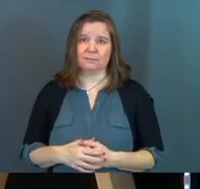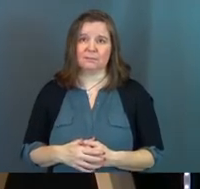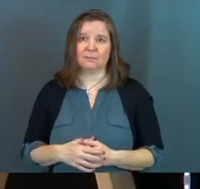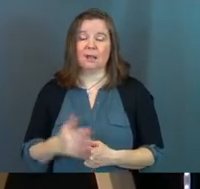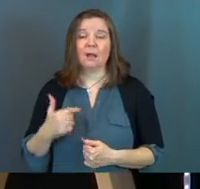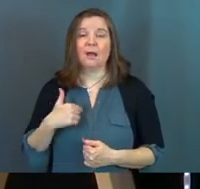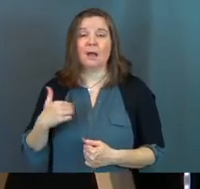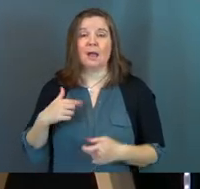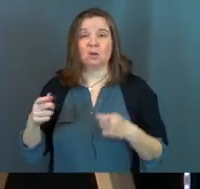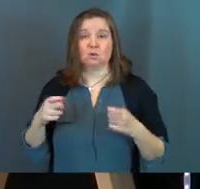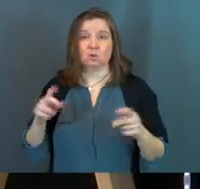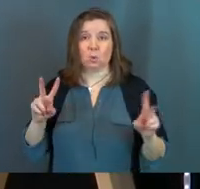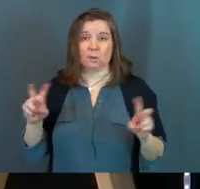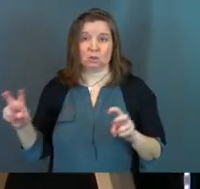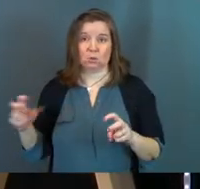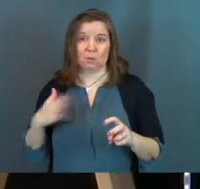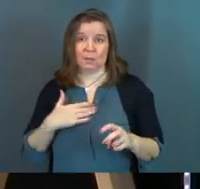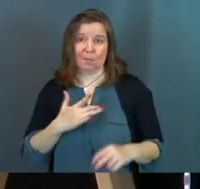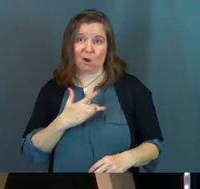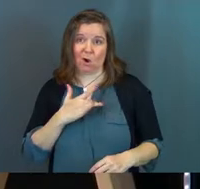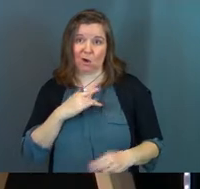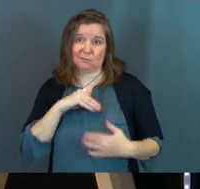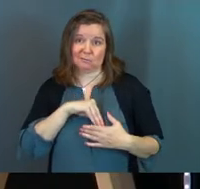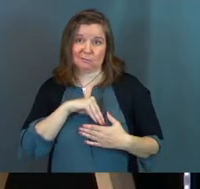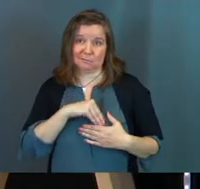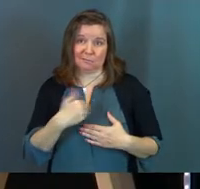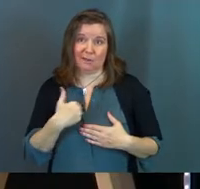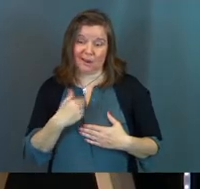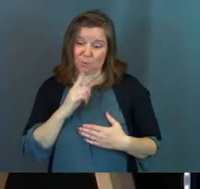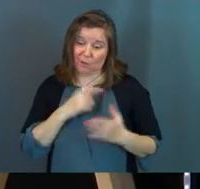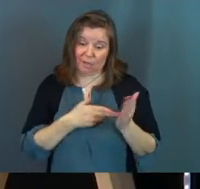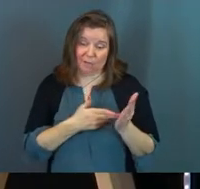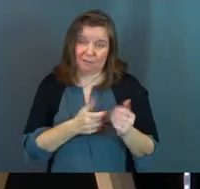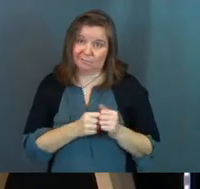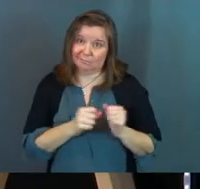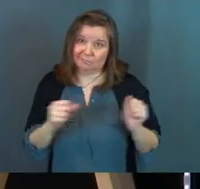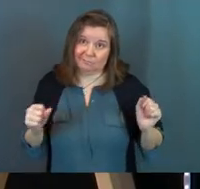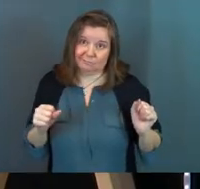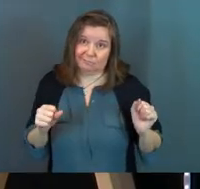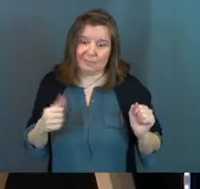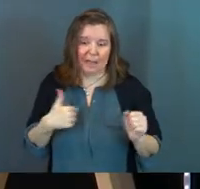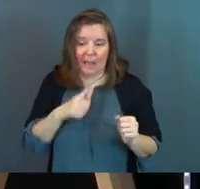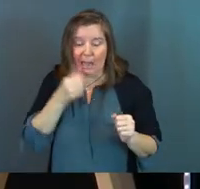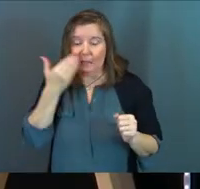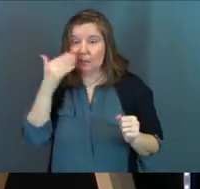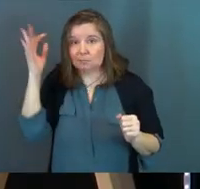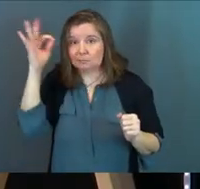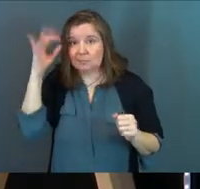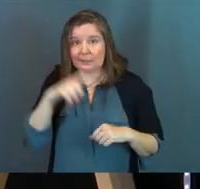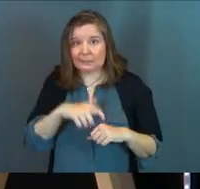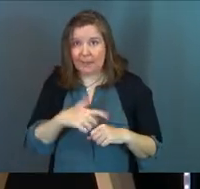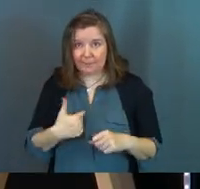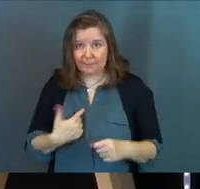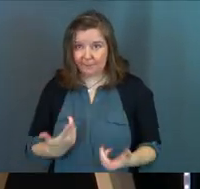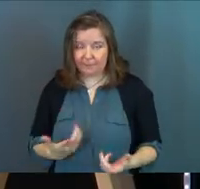And I had a control issue in my heart. It's real. I didn't know it at the